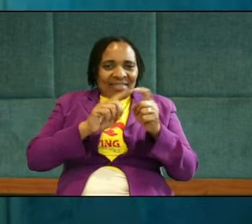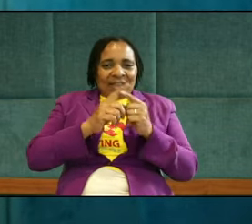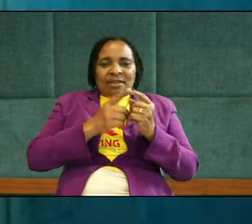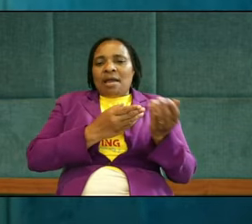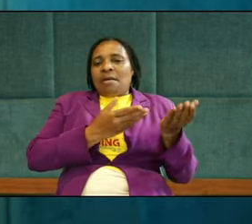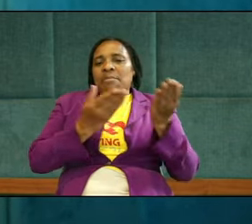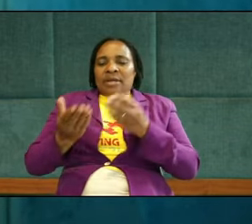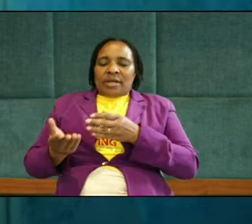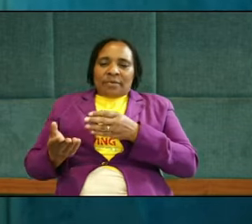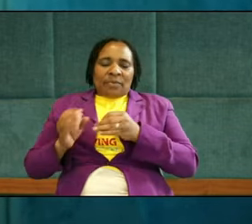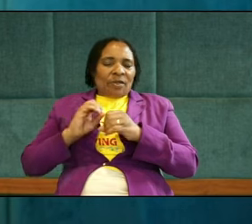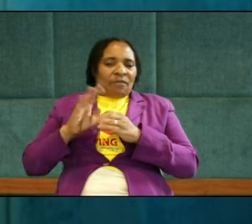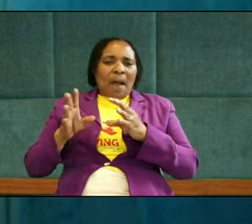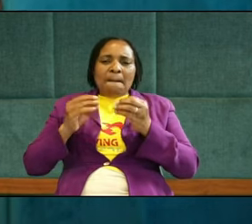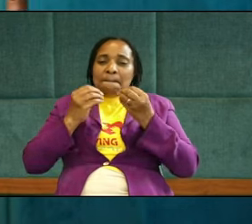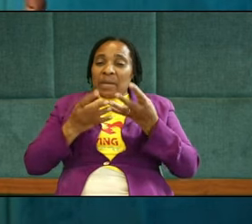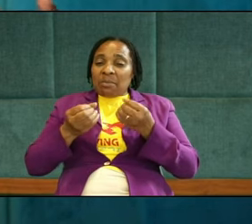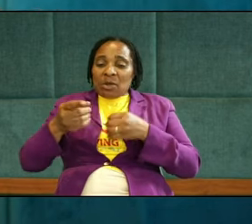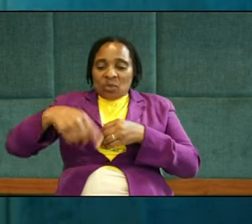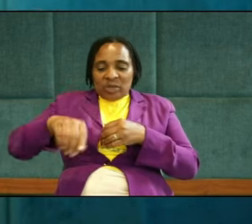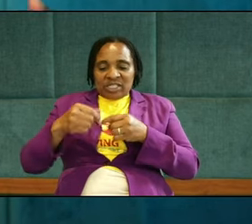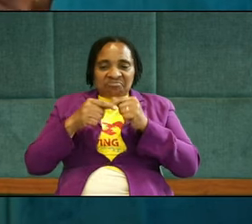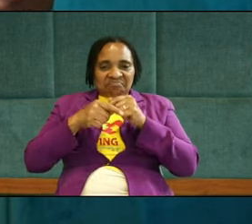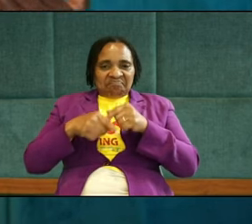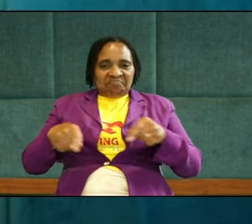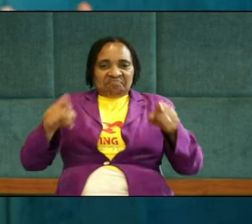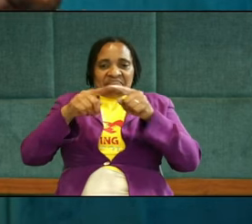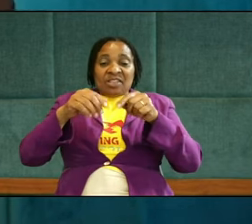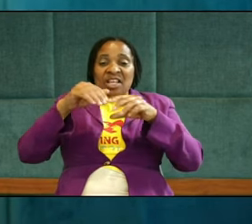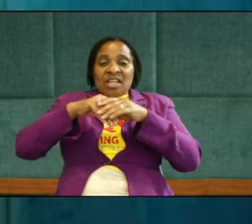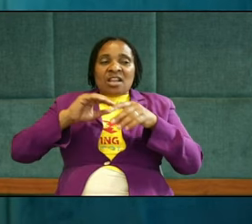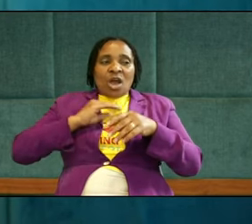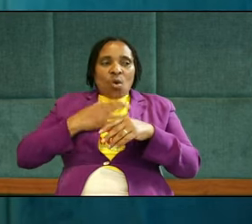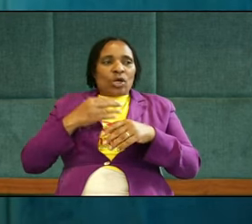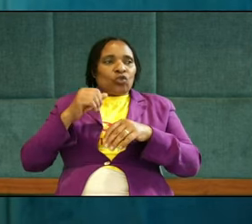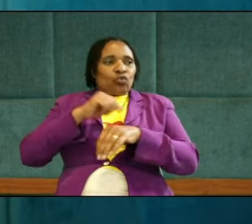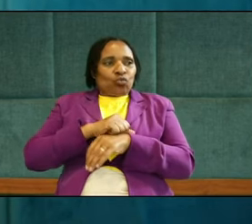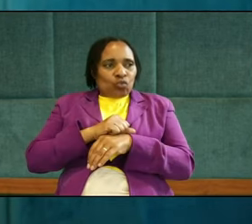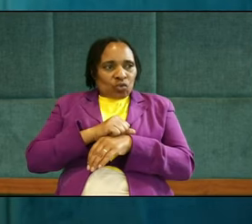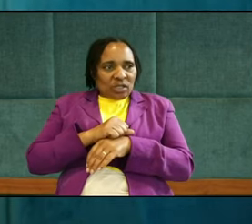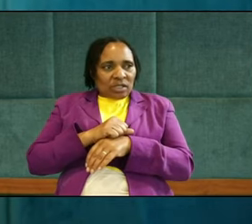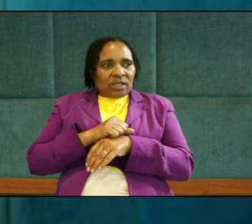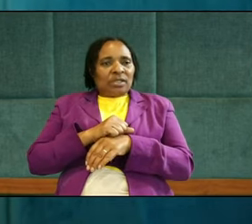controversial. Most of us in our schools or in our